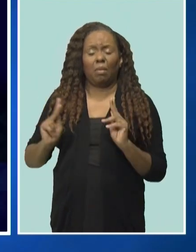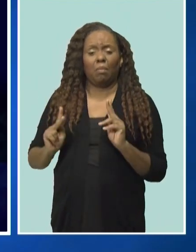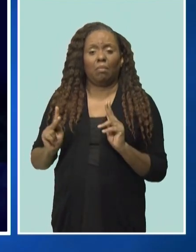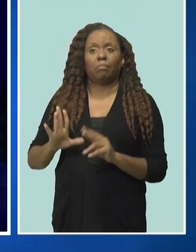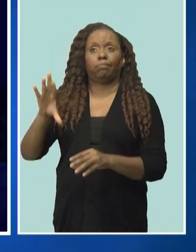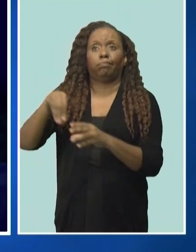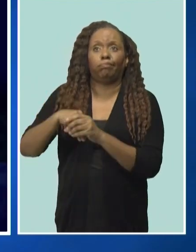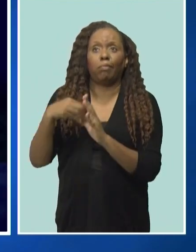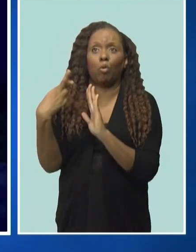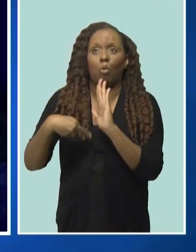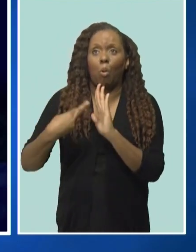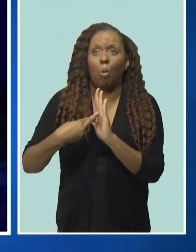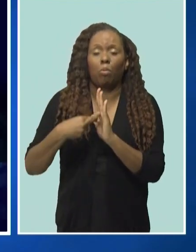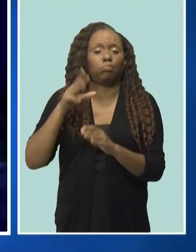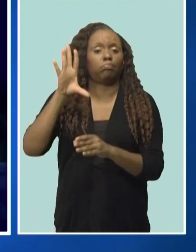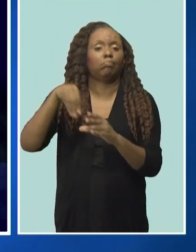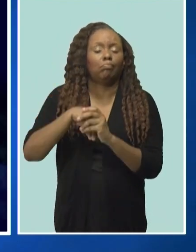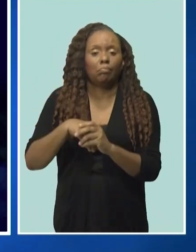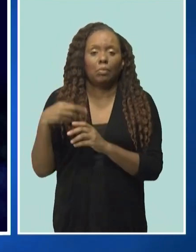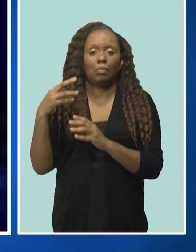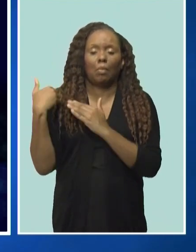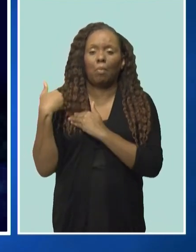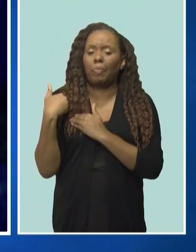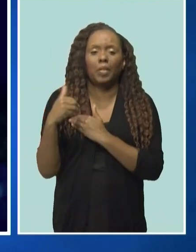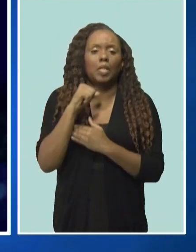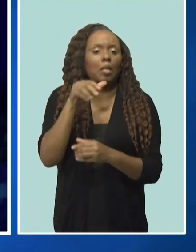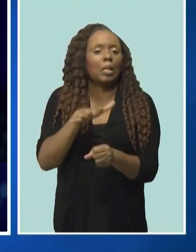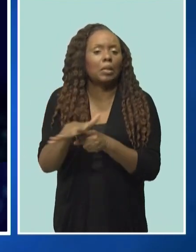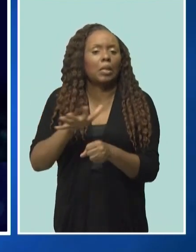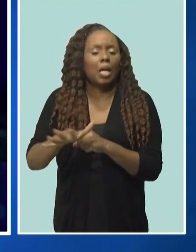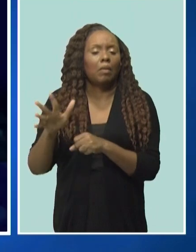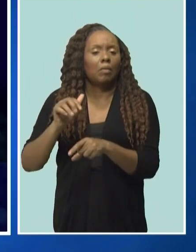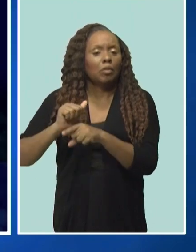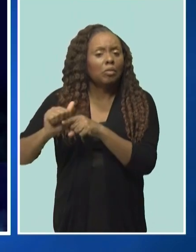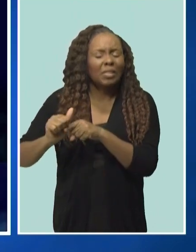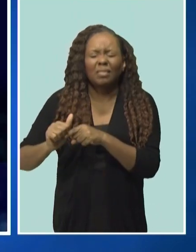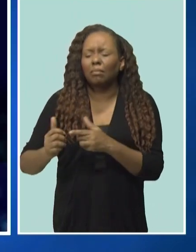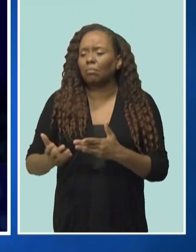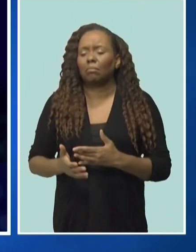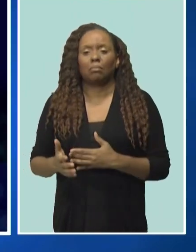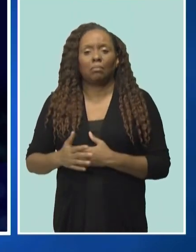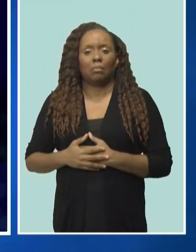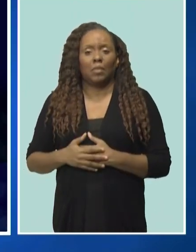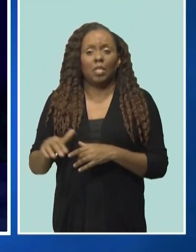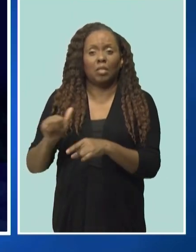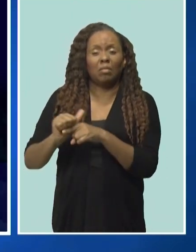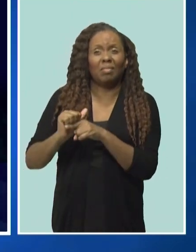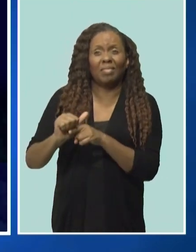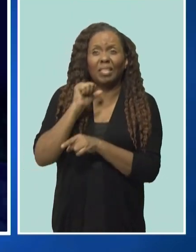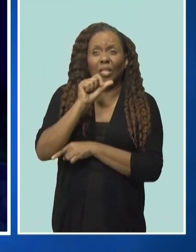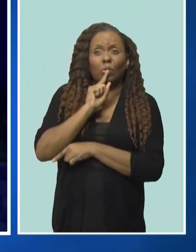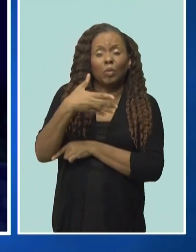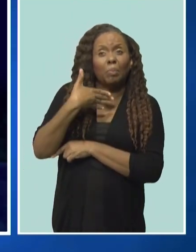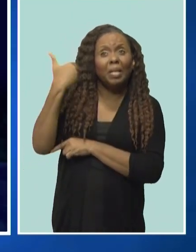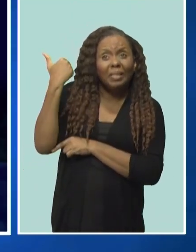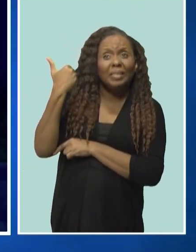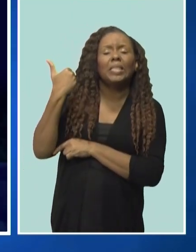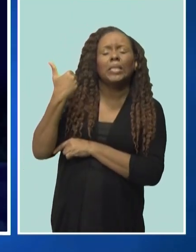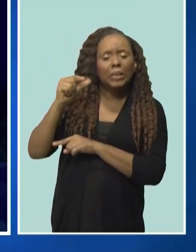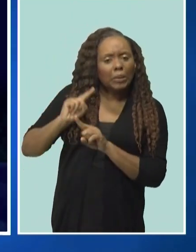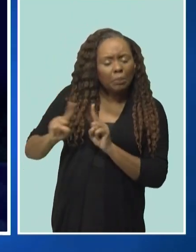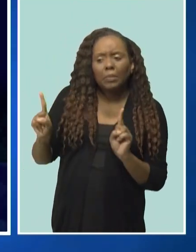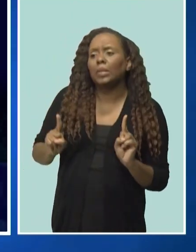adequate preparation, and even the training they receive is not necessarily best practice,